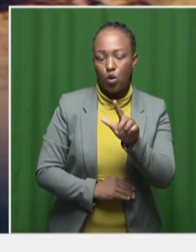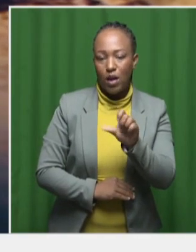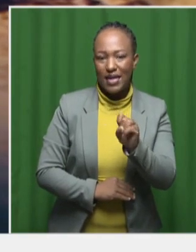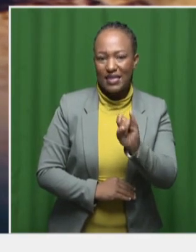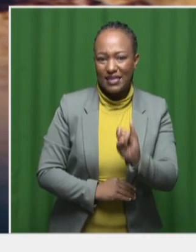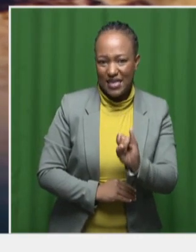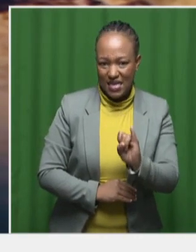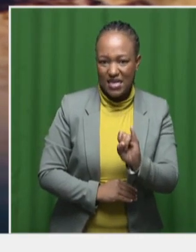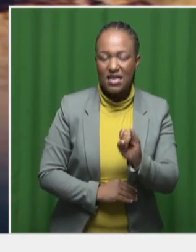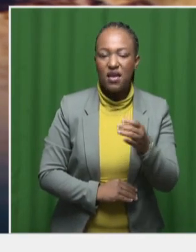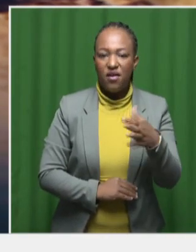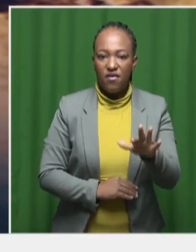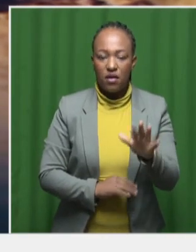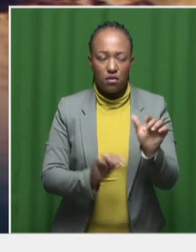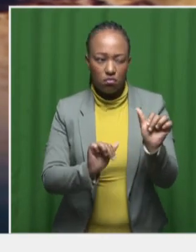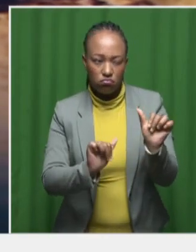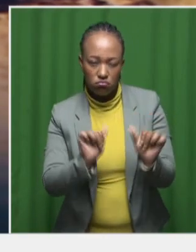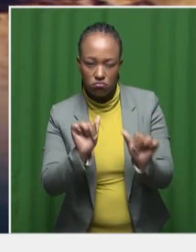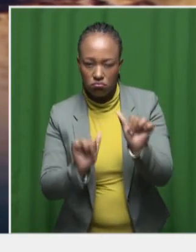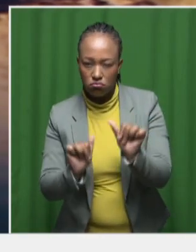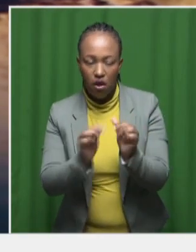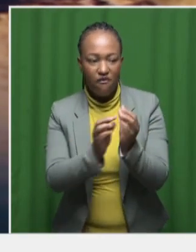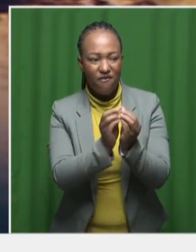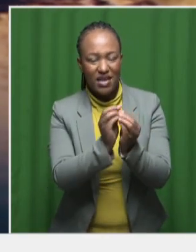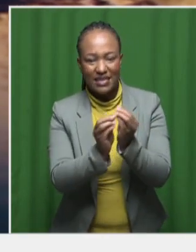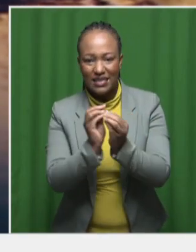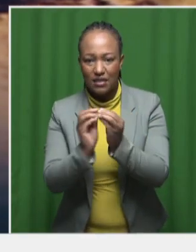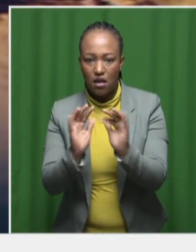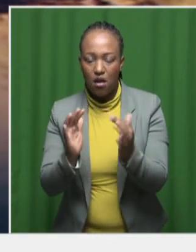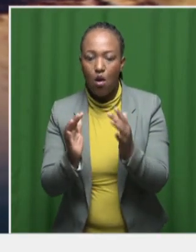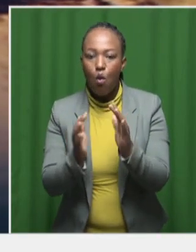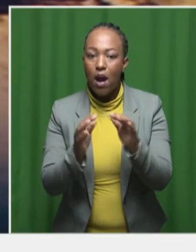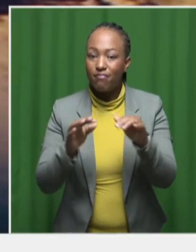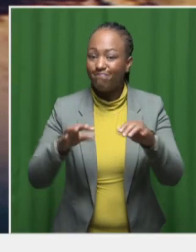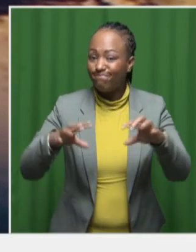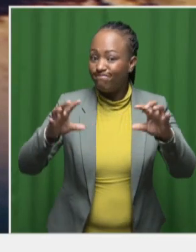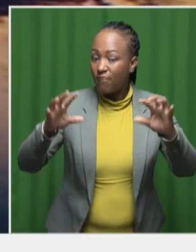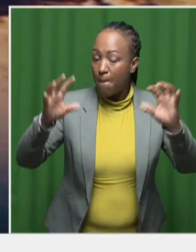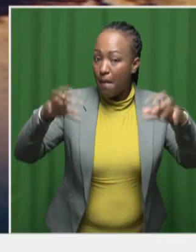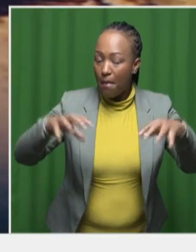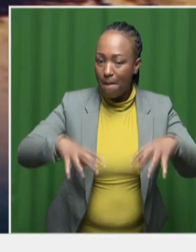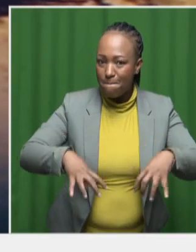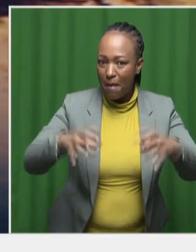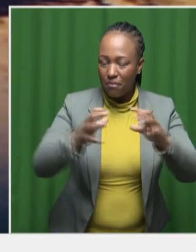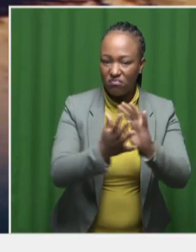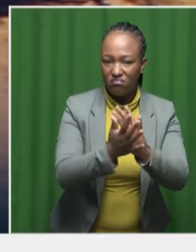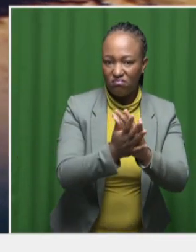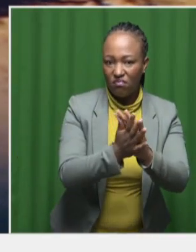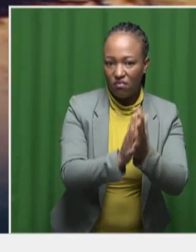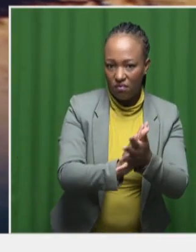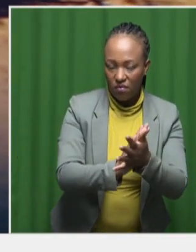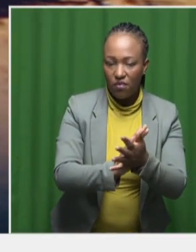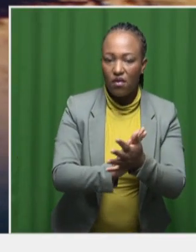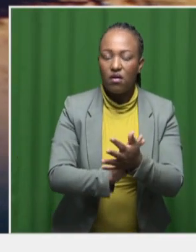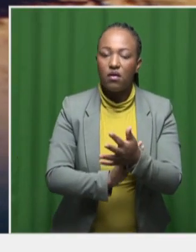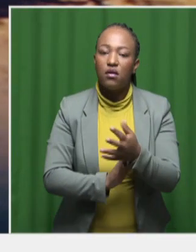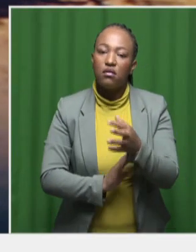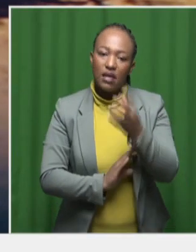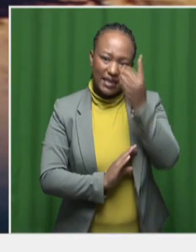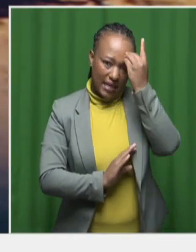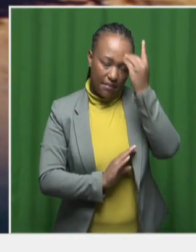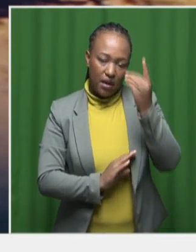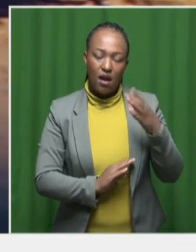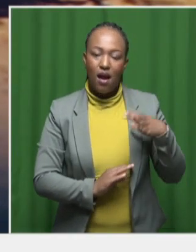to repair infrastructure that was damaged by the floods. And to discuss this further, we've got the eThekwini